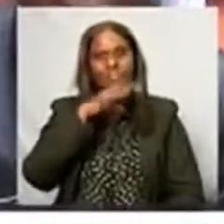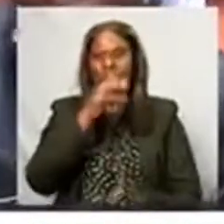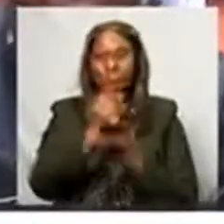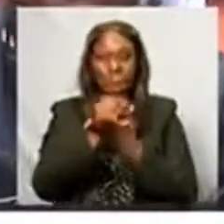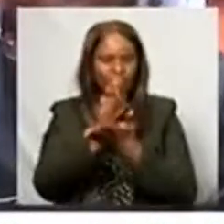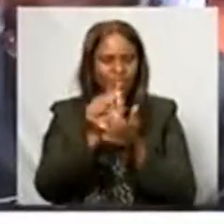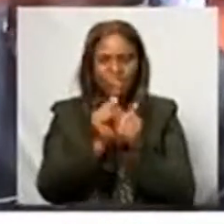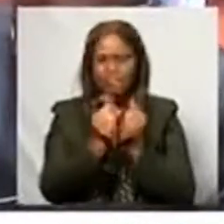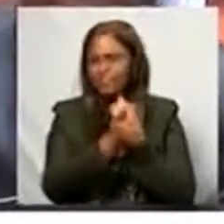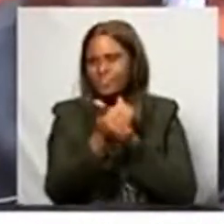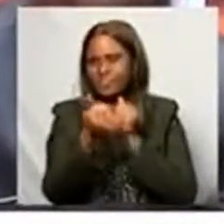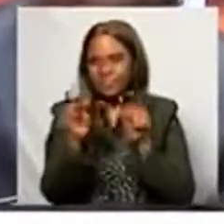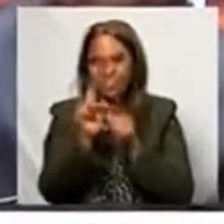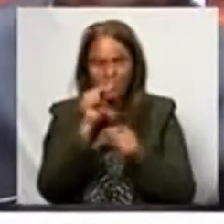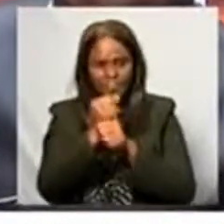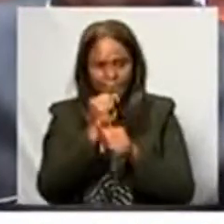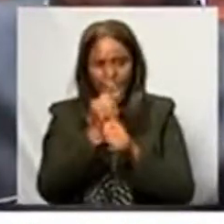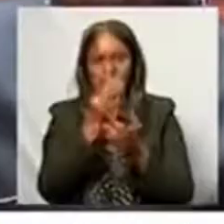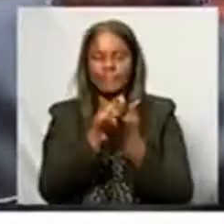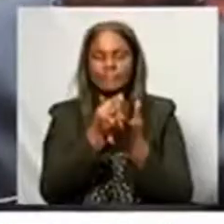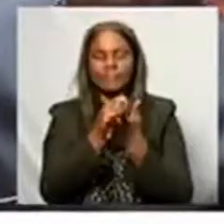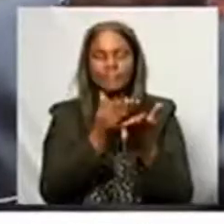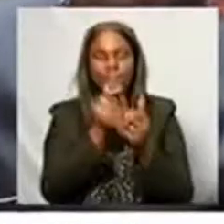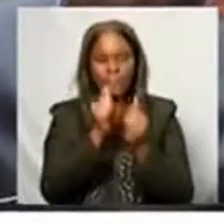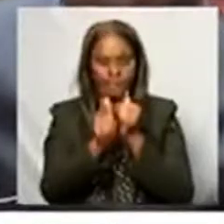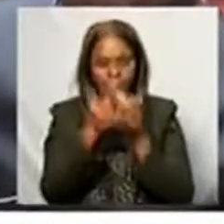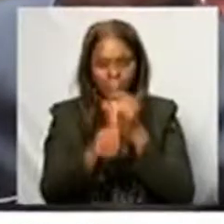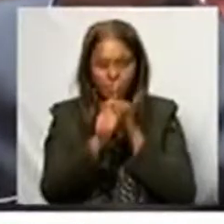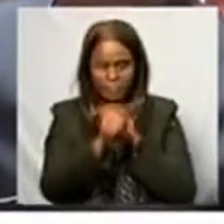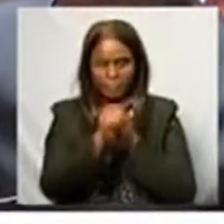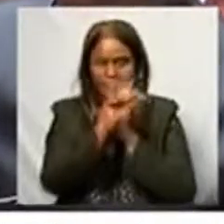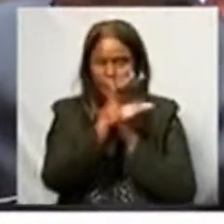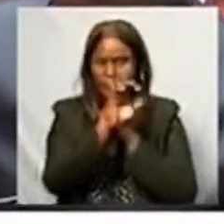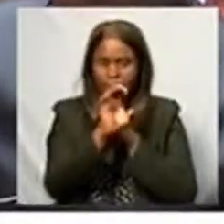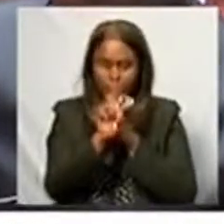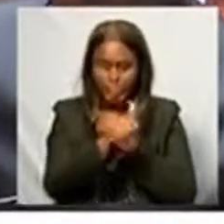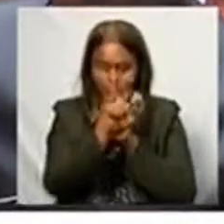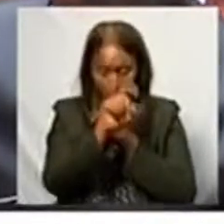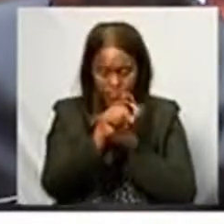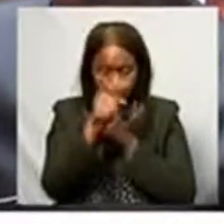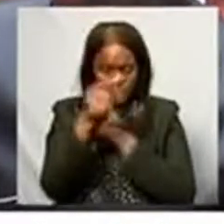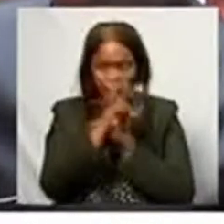and so on. The operation funds that CEC requires is